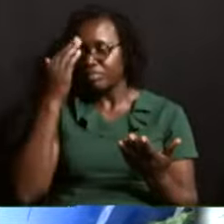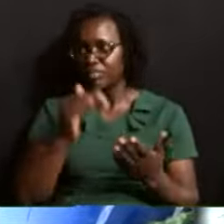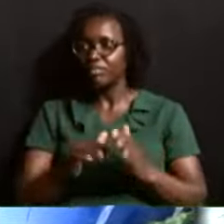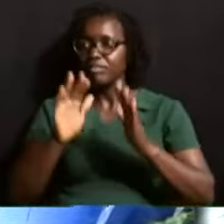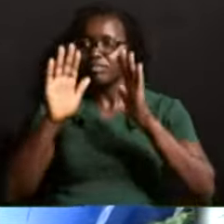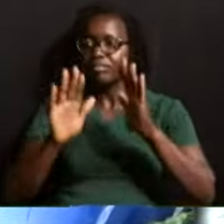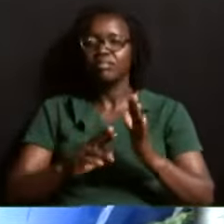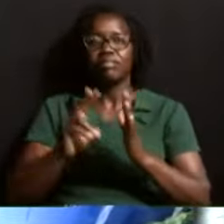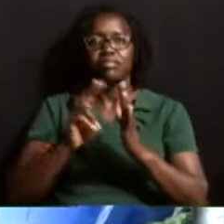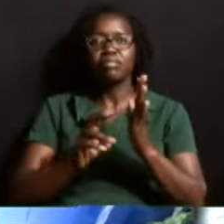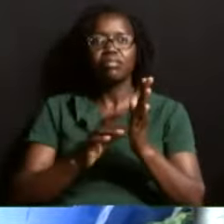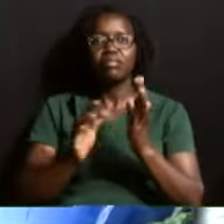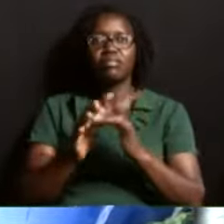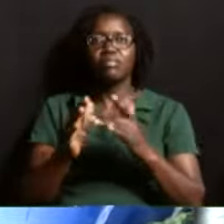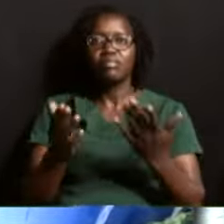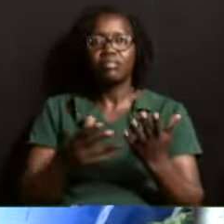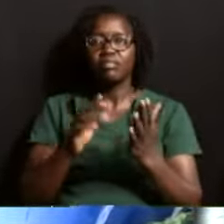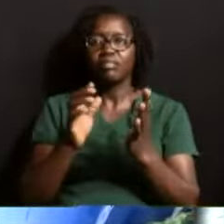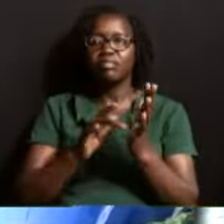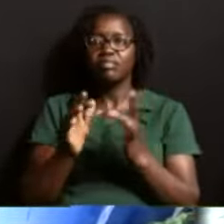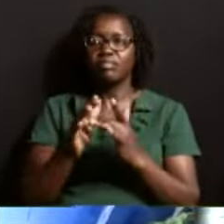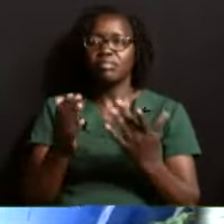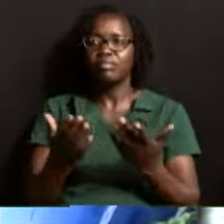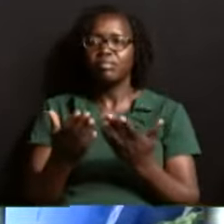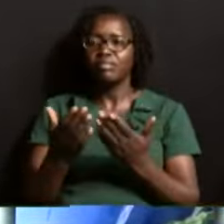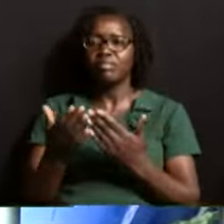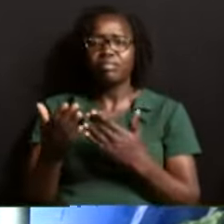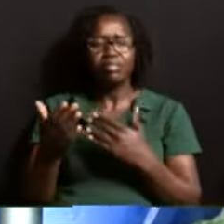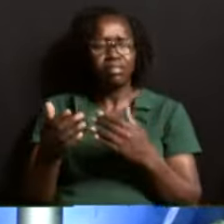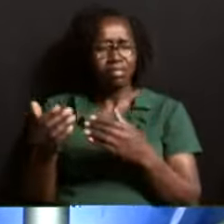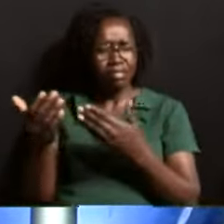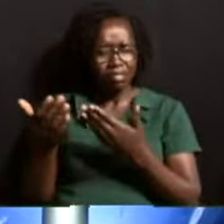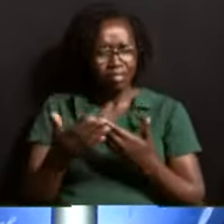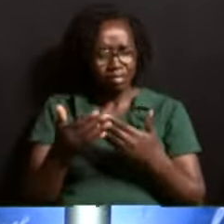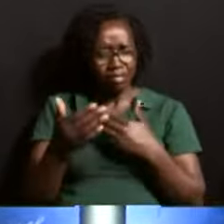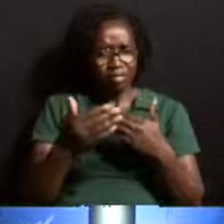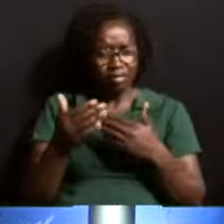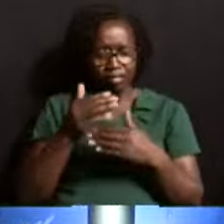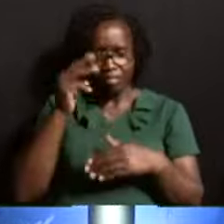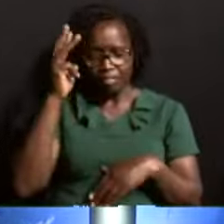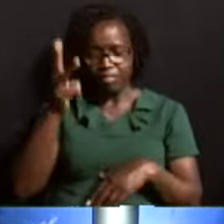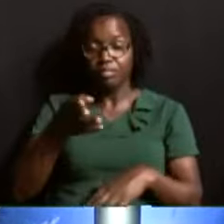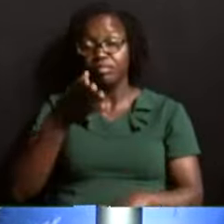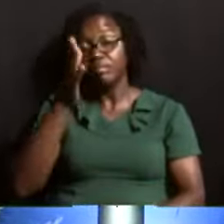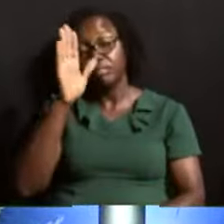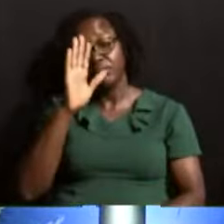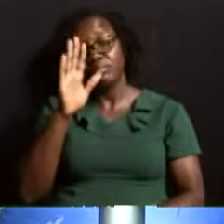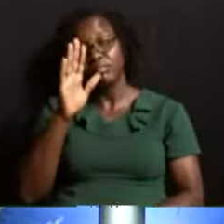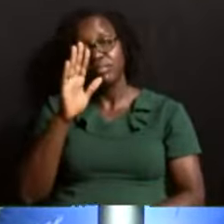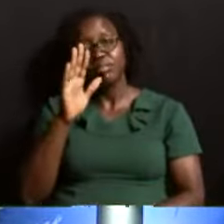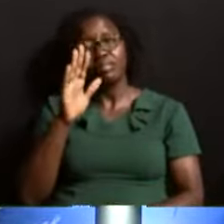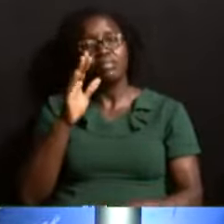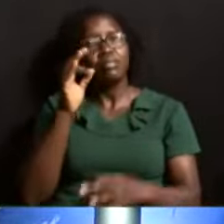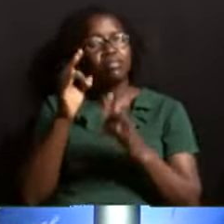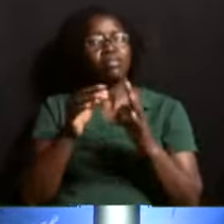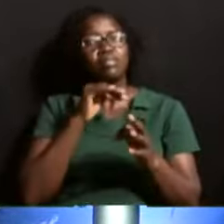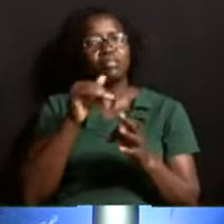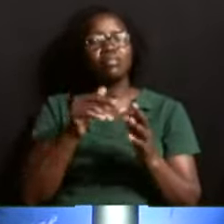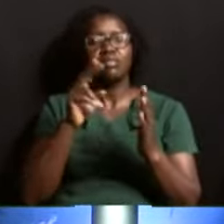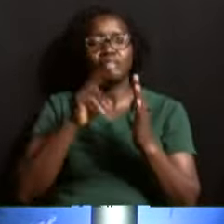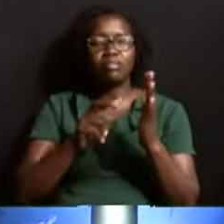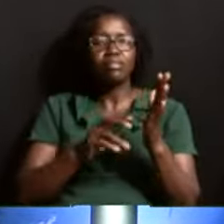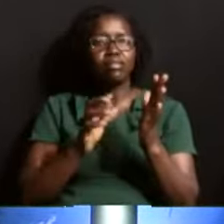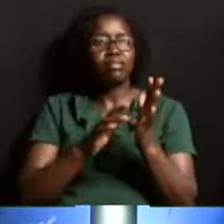Bible? The Bible is what draws us close to the will of God. If we are not reading the